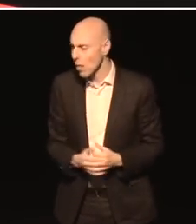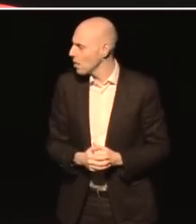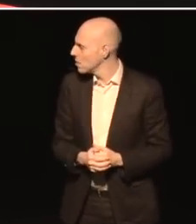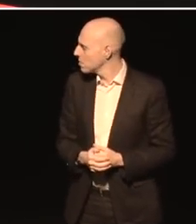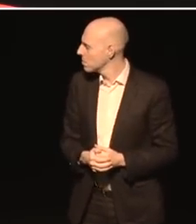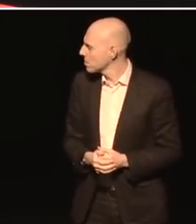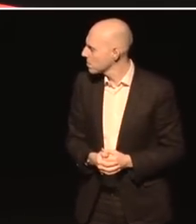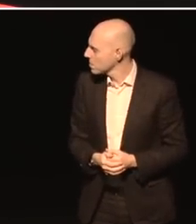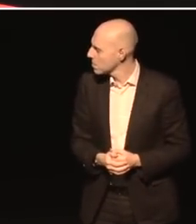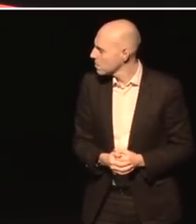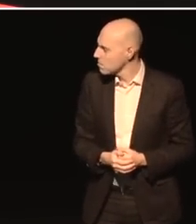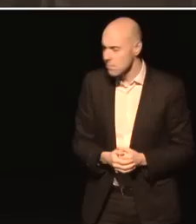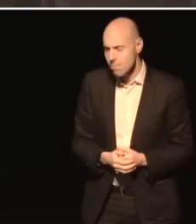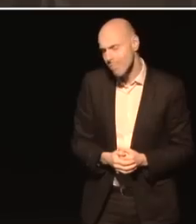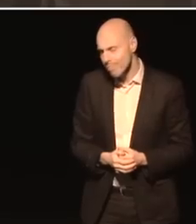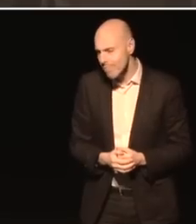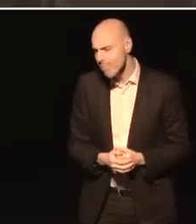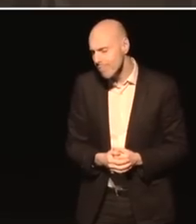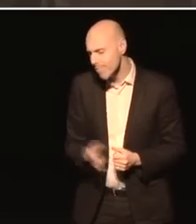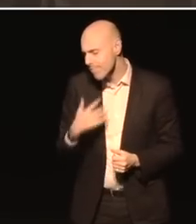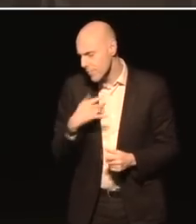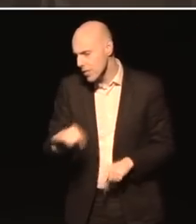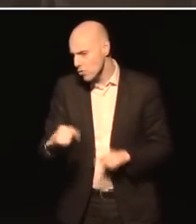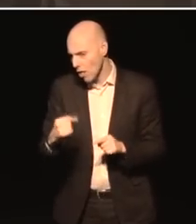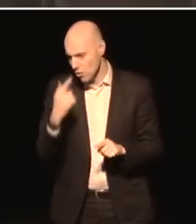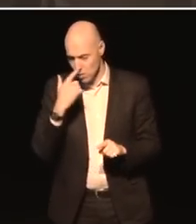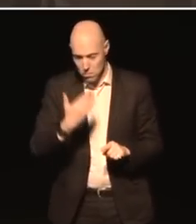Well, I had a challenge when I first started.